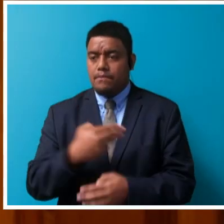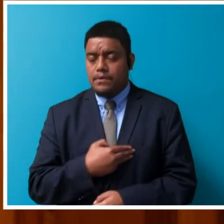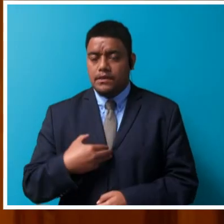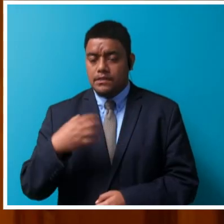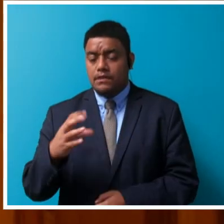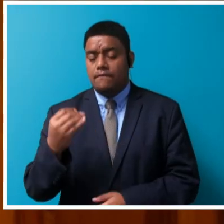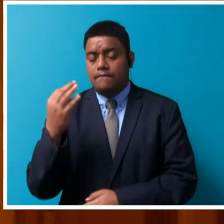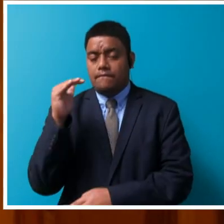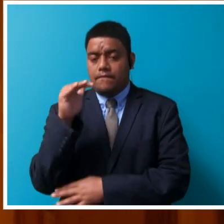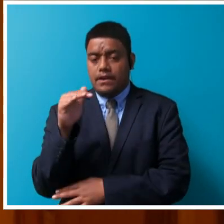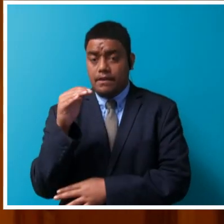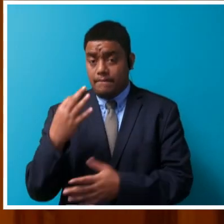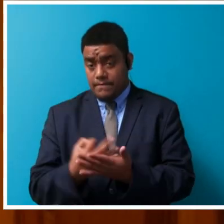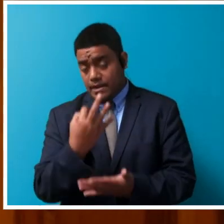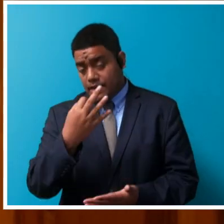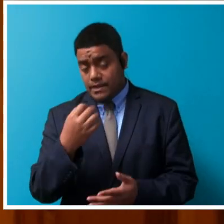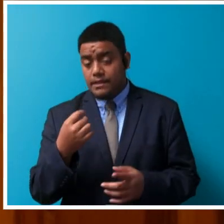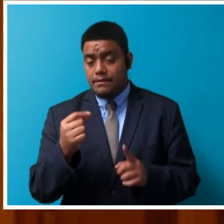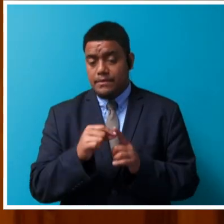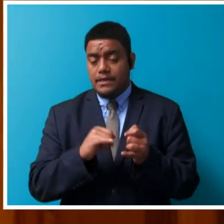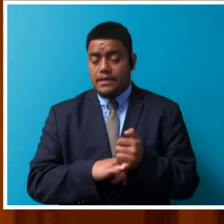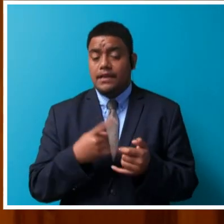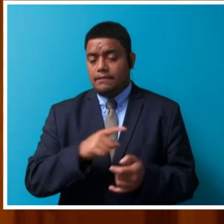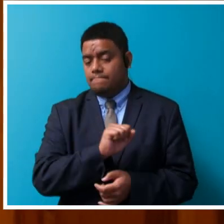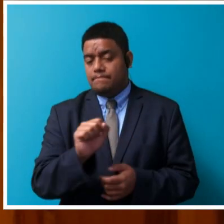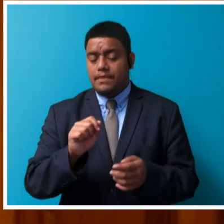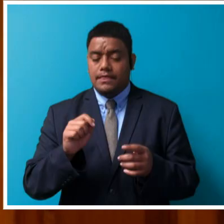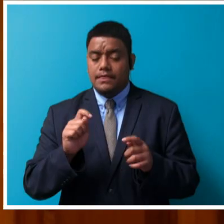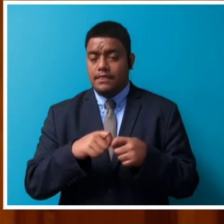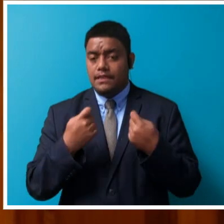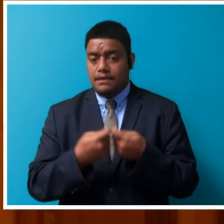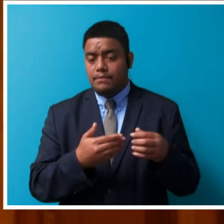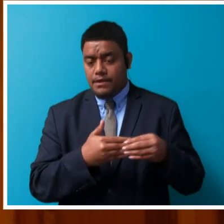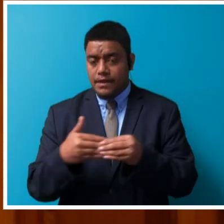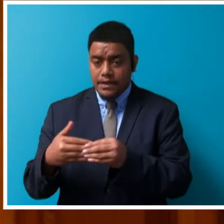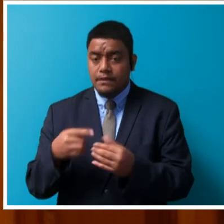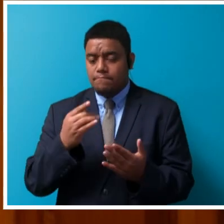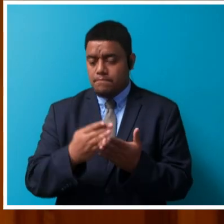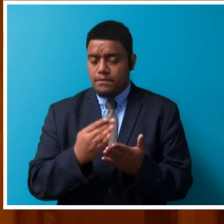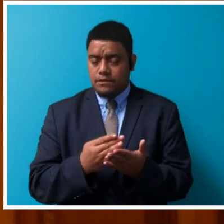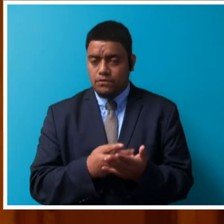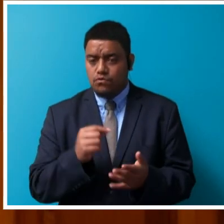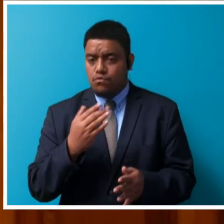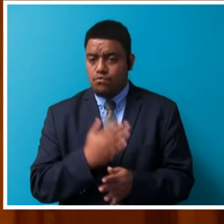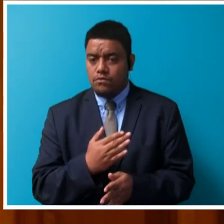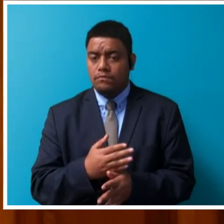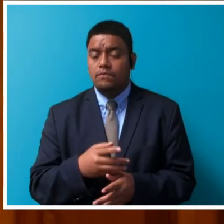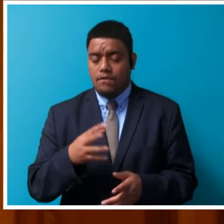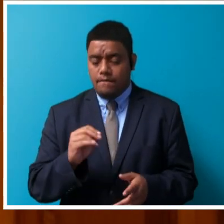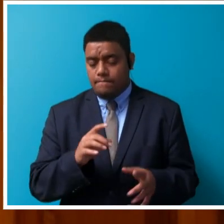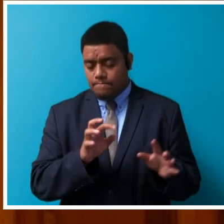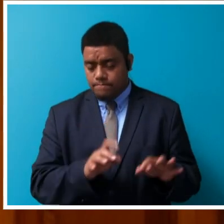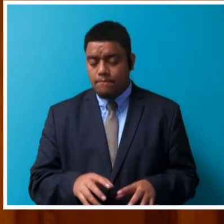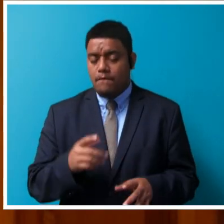Finance, Permanent Secretary Qereqeretabua and their team for their leadership in articulating a budget that reflects the aspirations of our